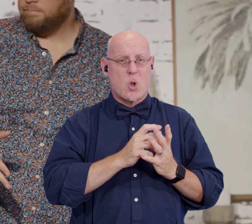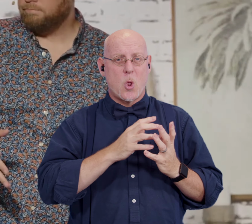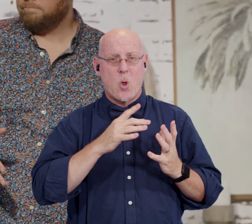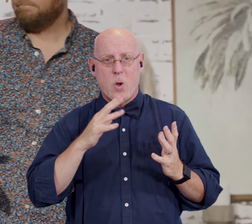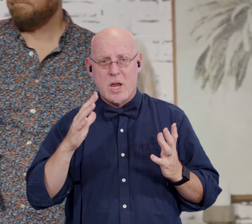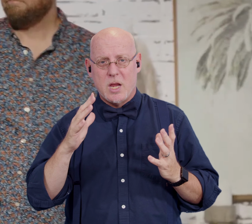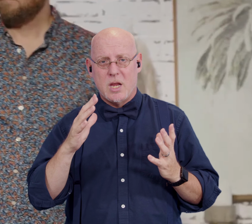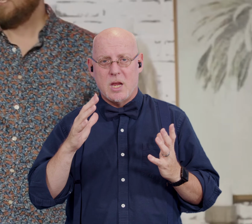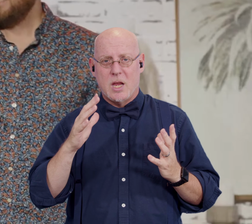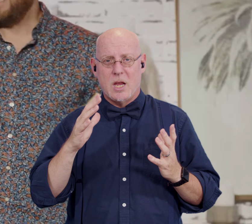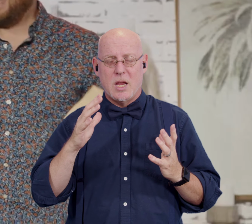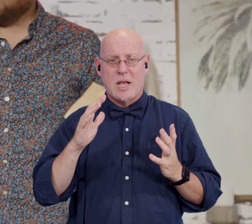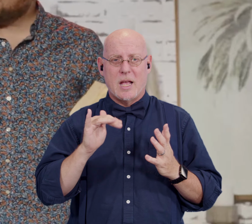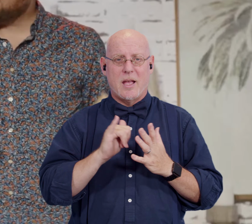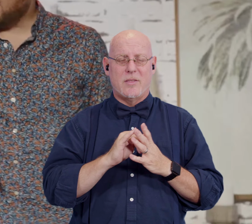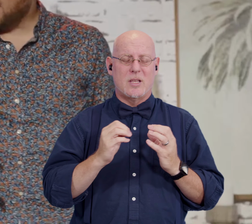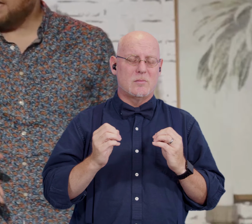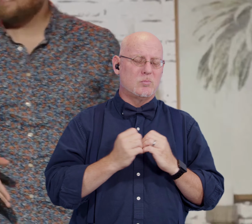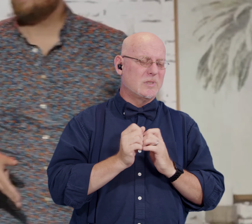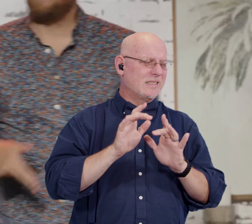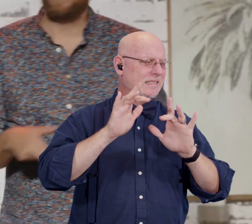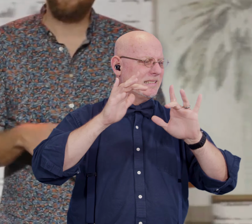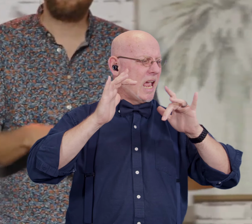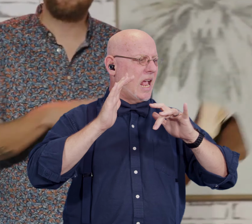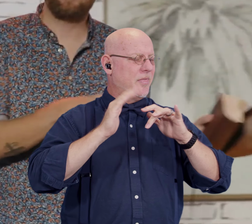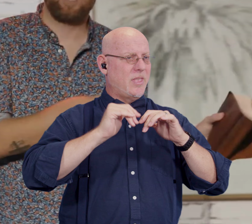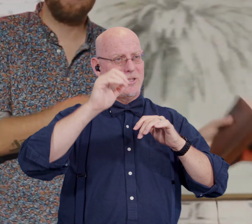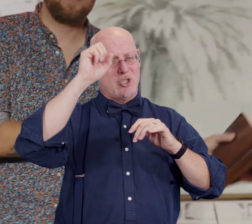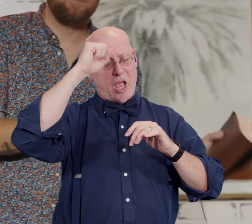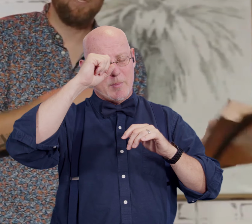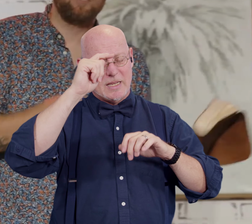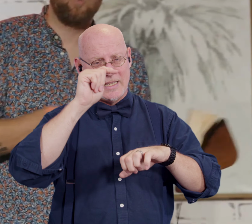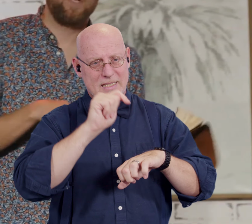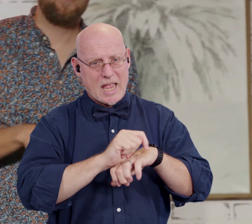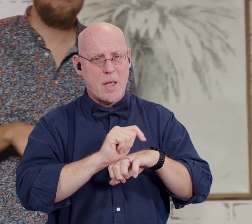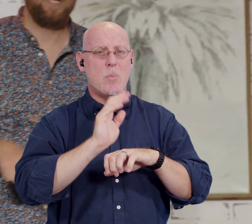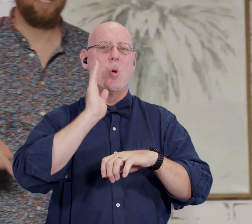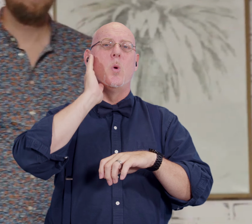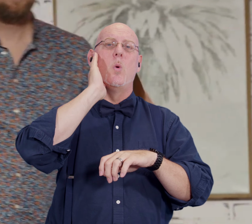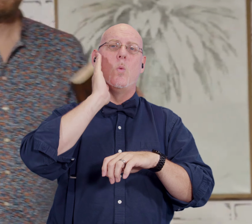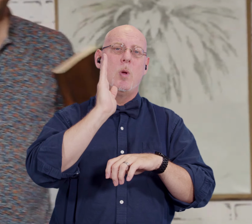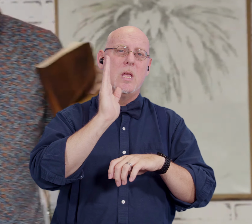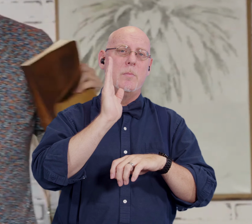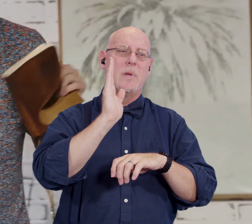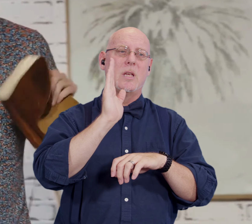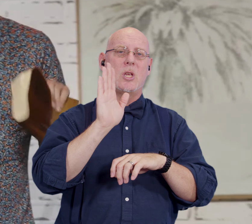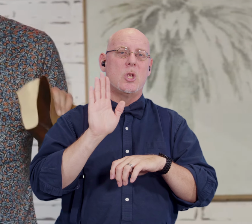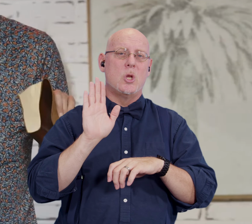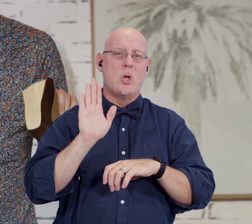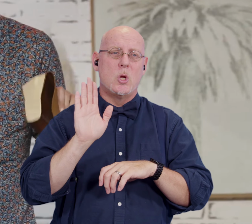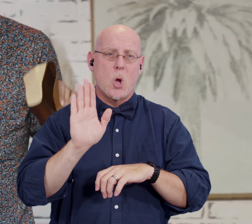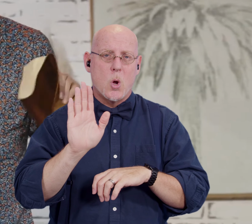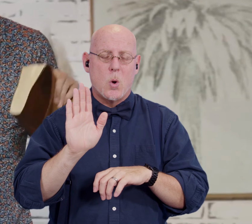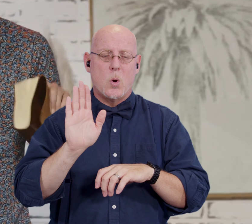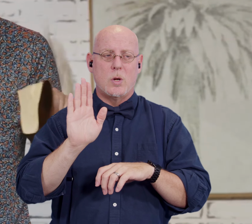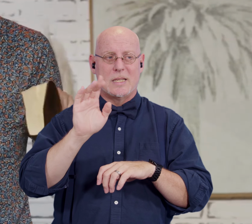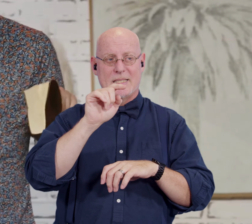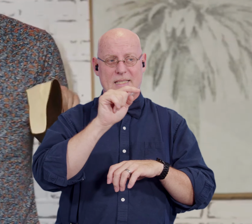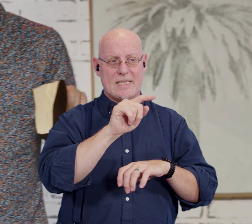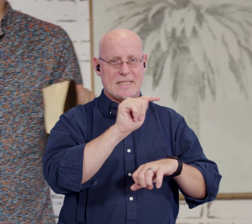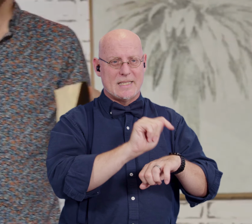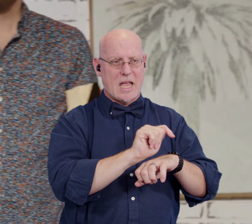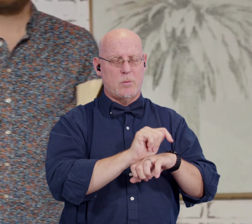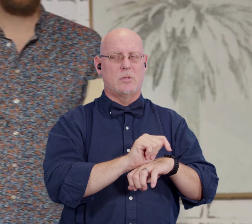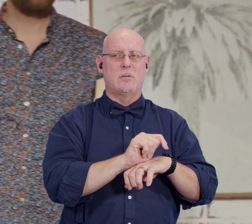glory that outshines the magnificence of Solomon's temple is going to be yours in this